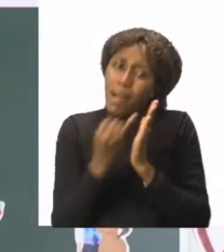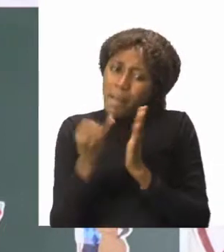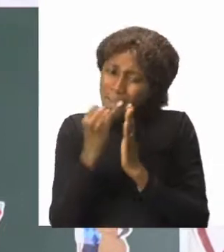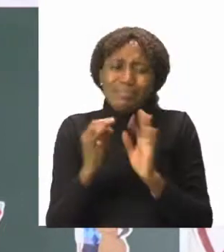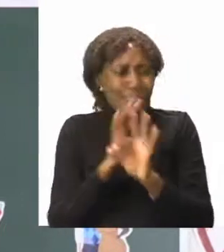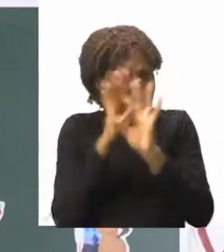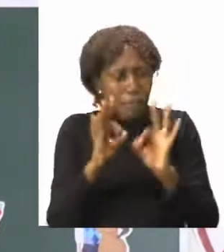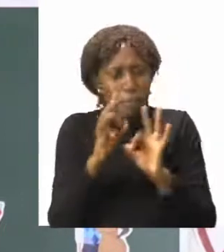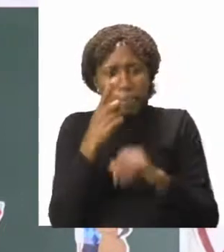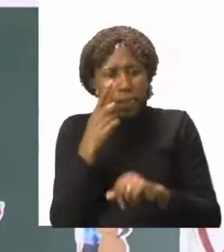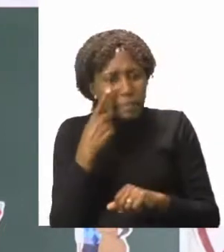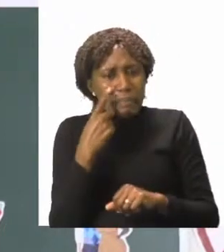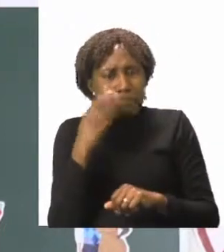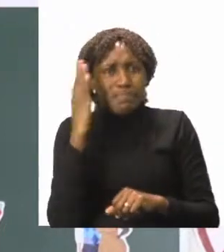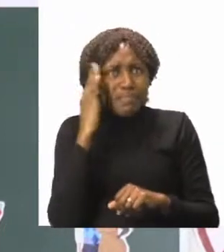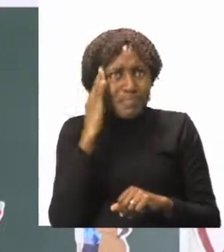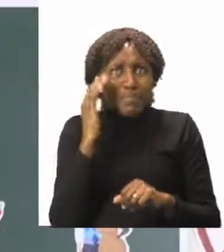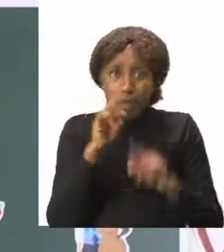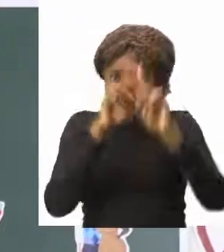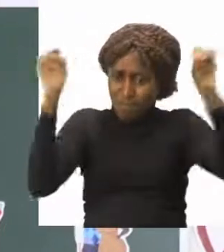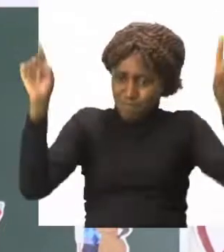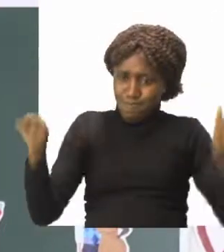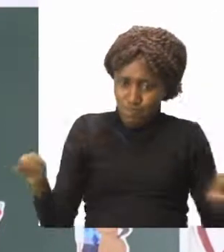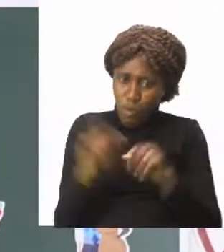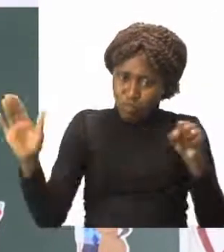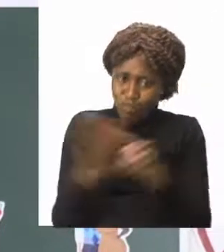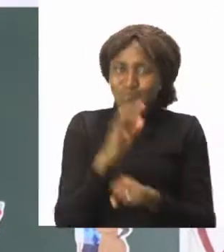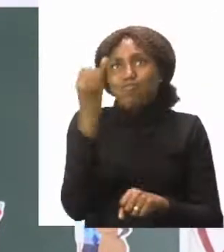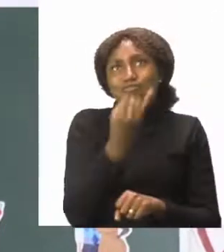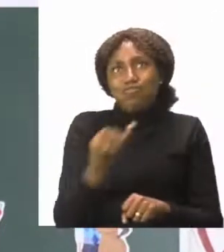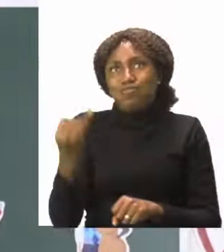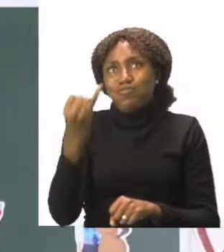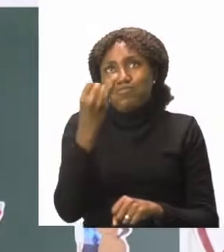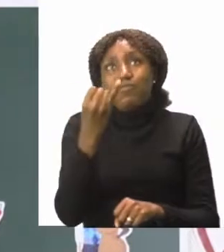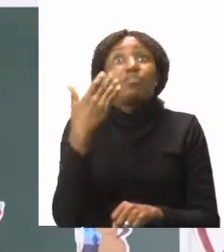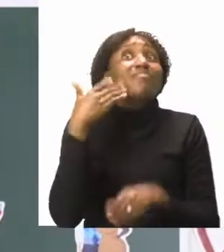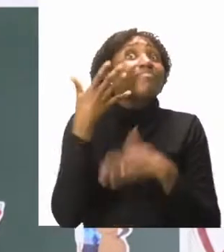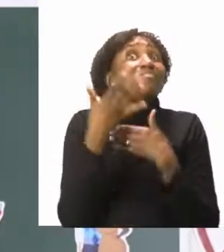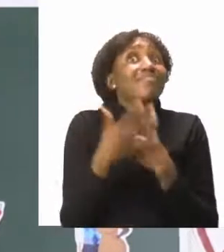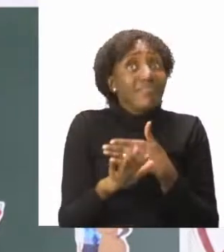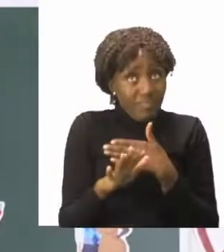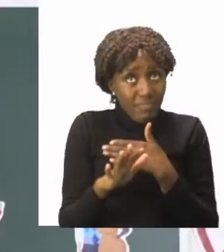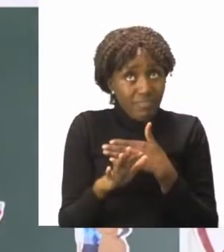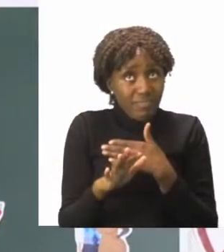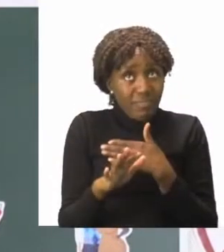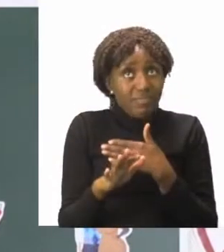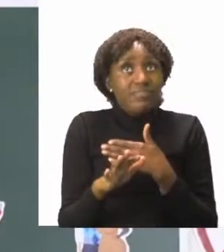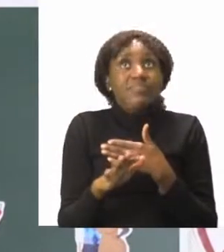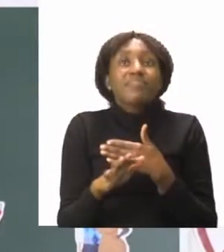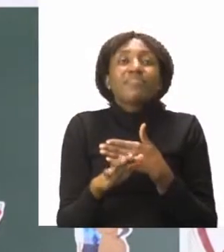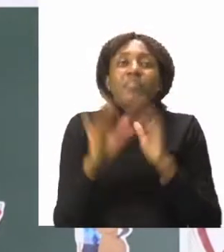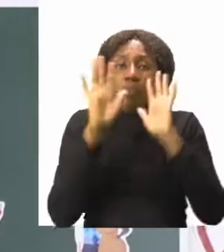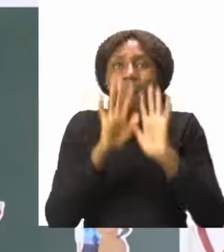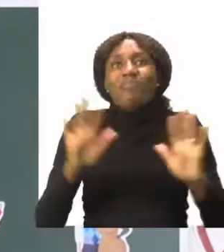be. And don't forget to cover the whole page. Then when you're done drawing, I'm sure you can also